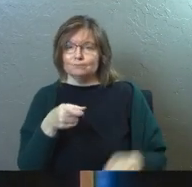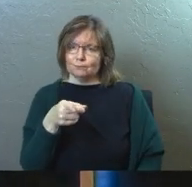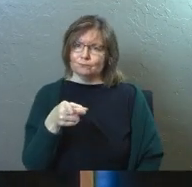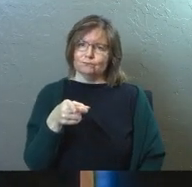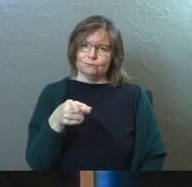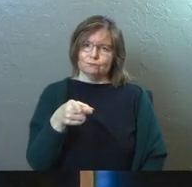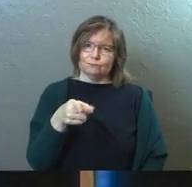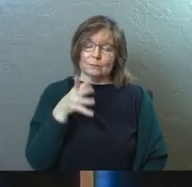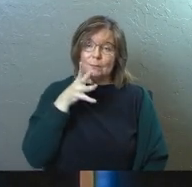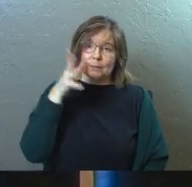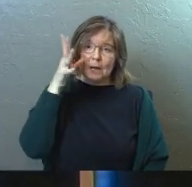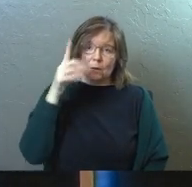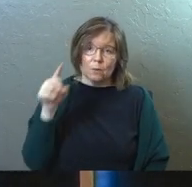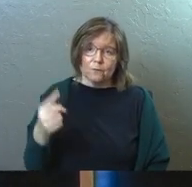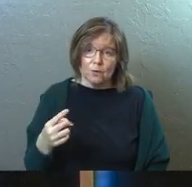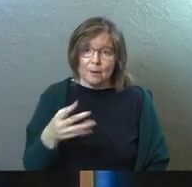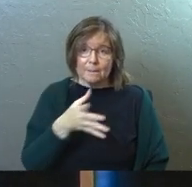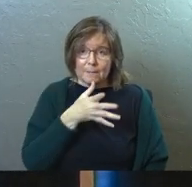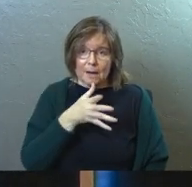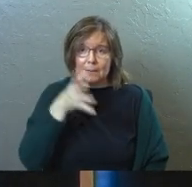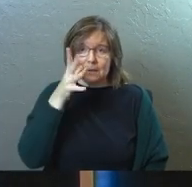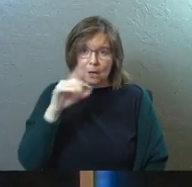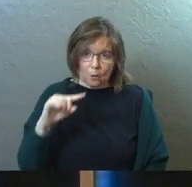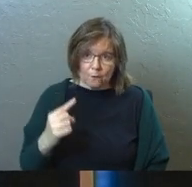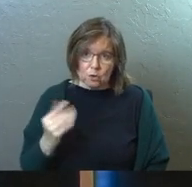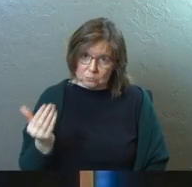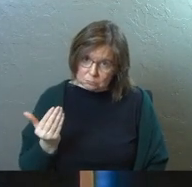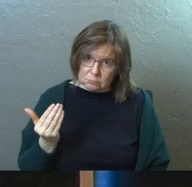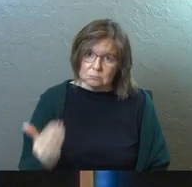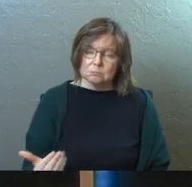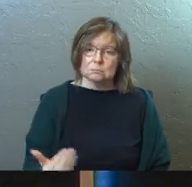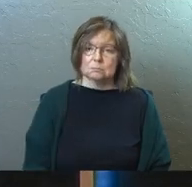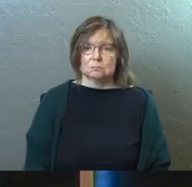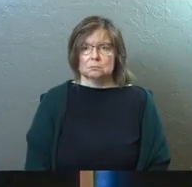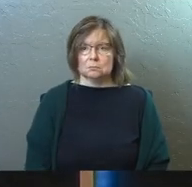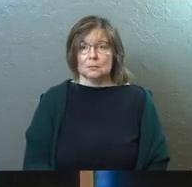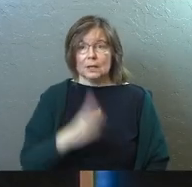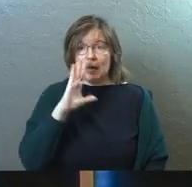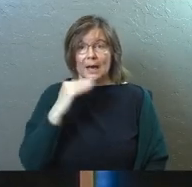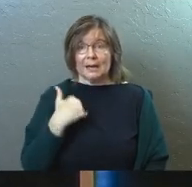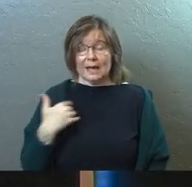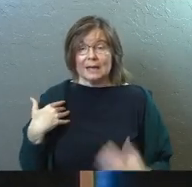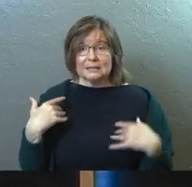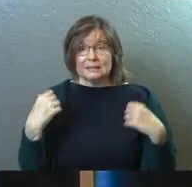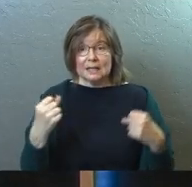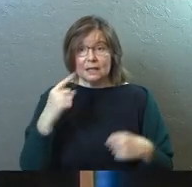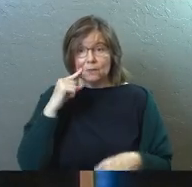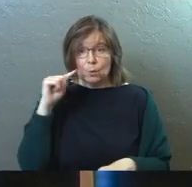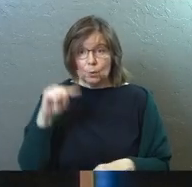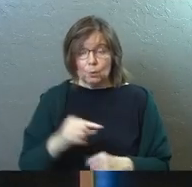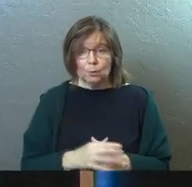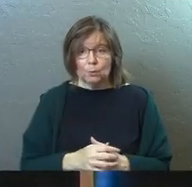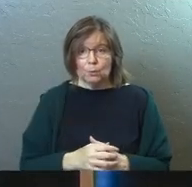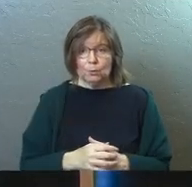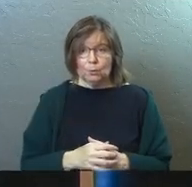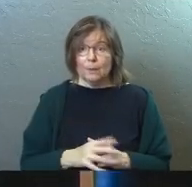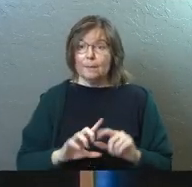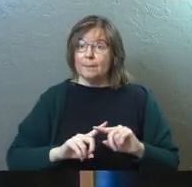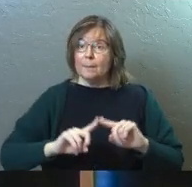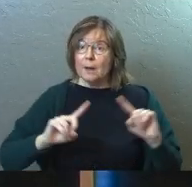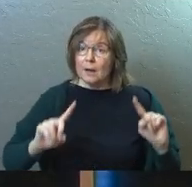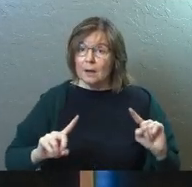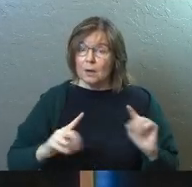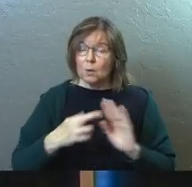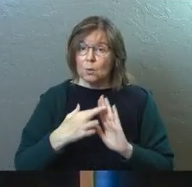You do. Mom and dad go first. God has healing for you.